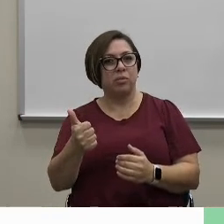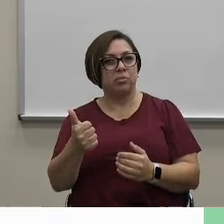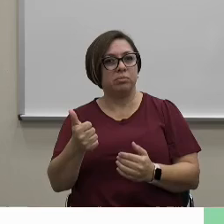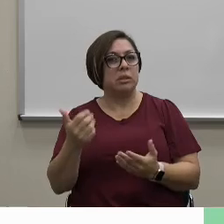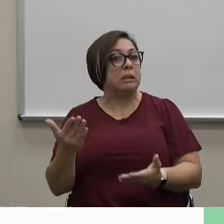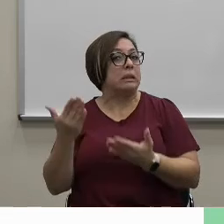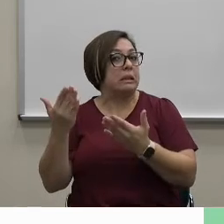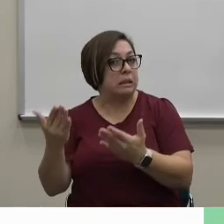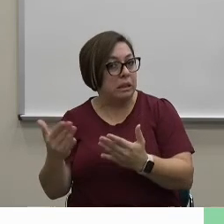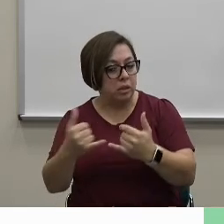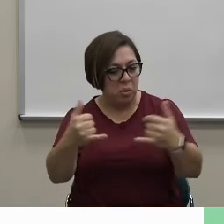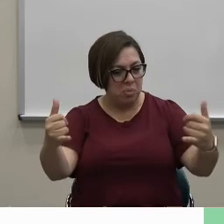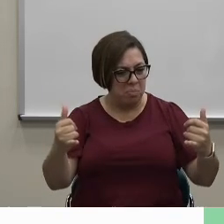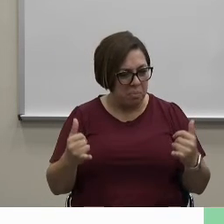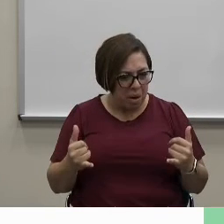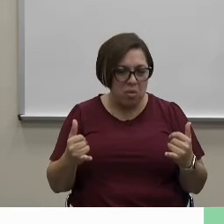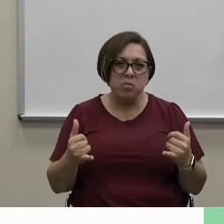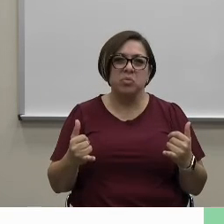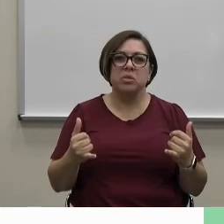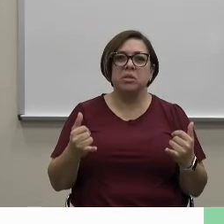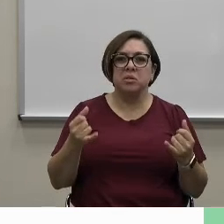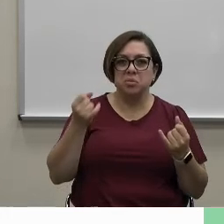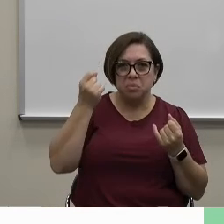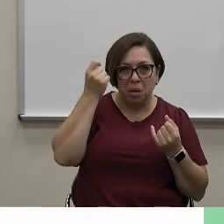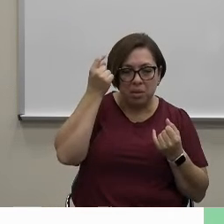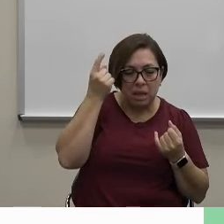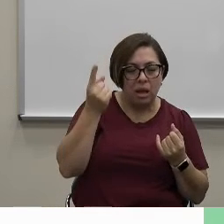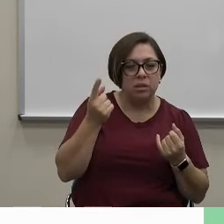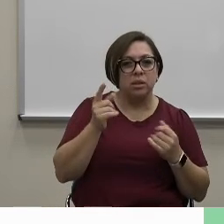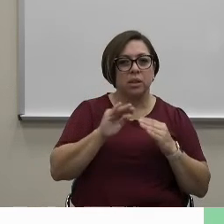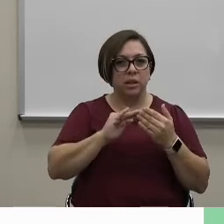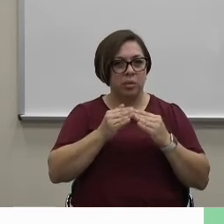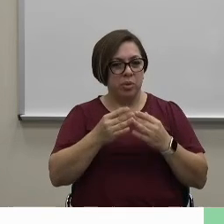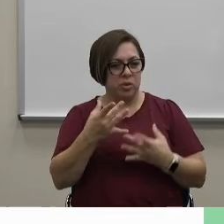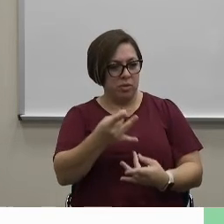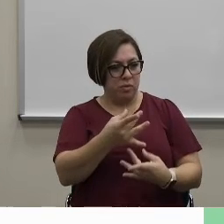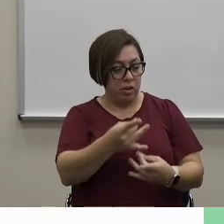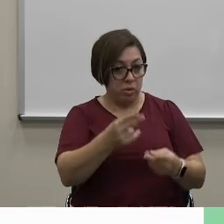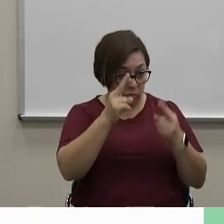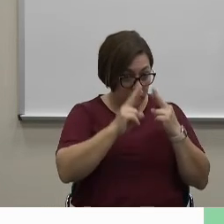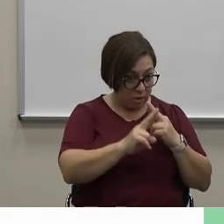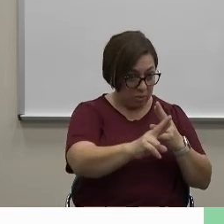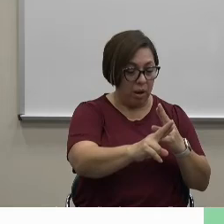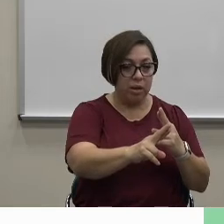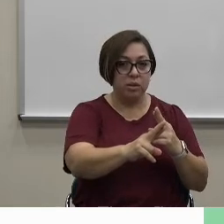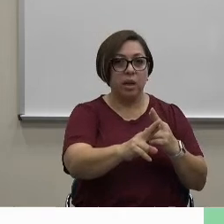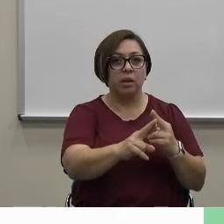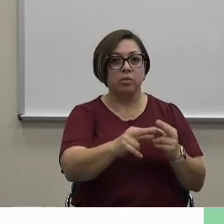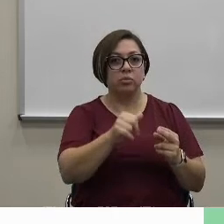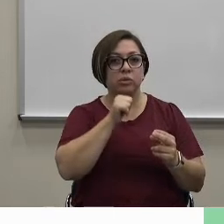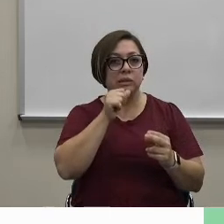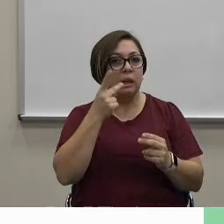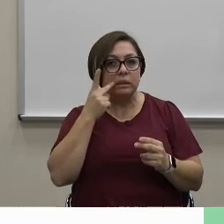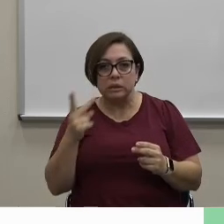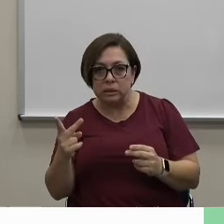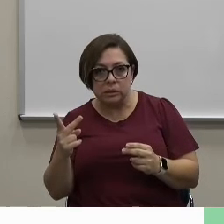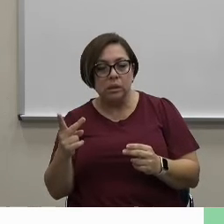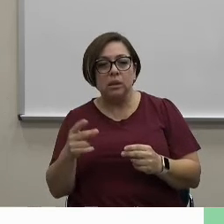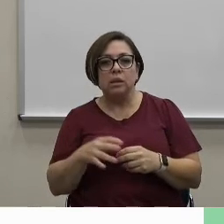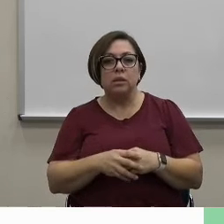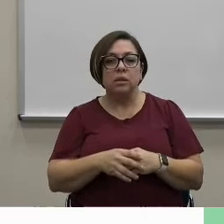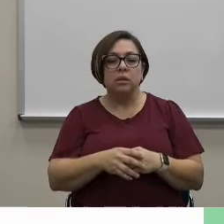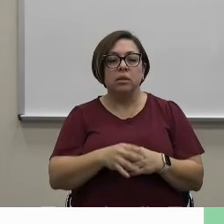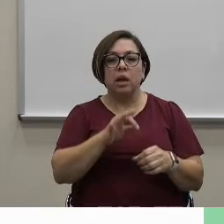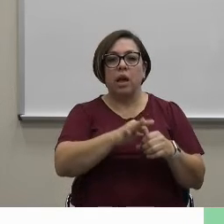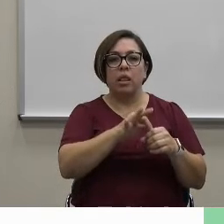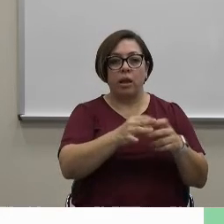make sense, where communities of interest are being respected or where they have been overlooked. Election precincts,